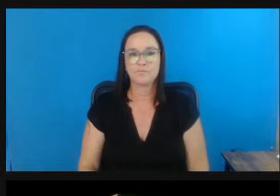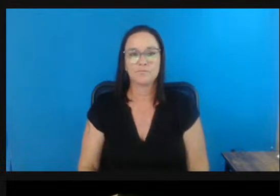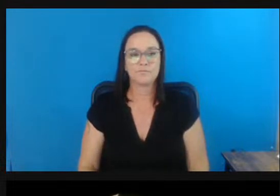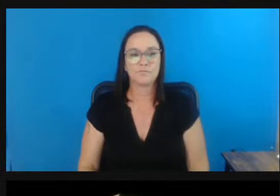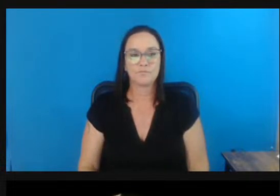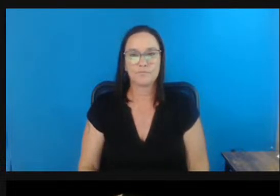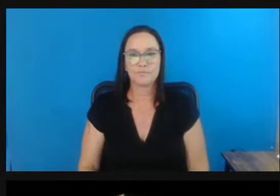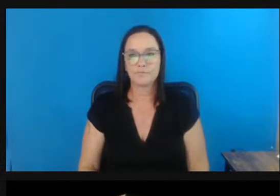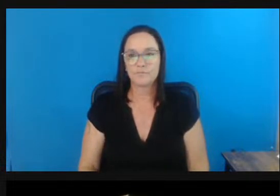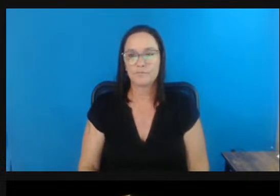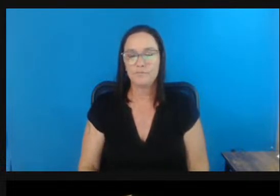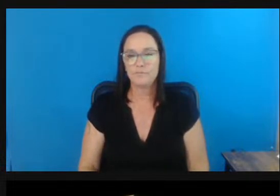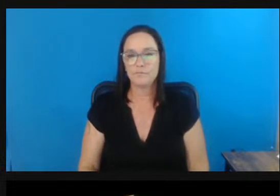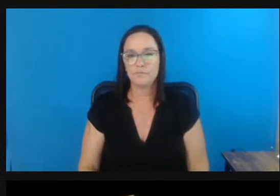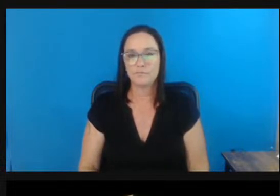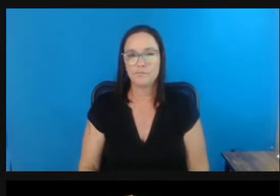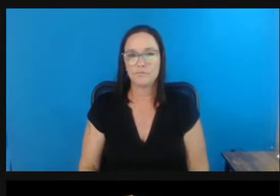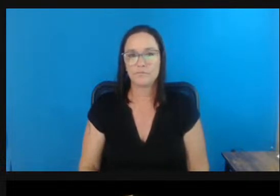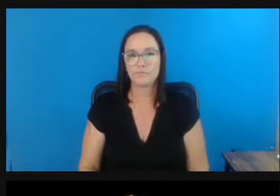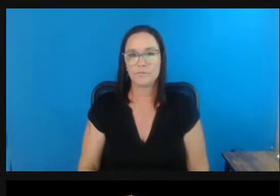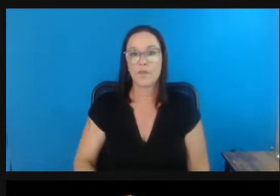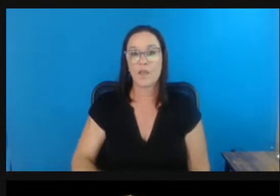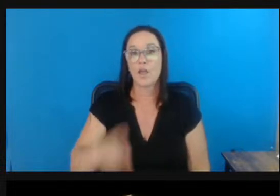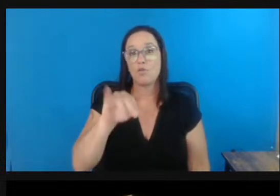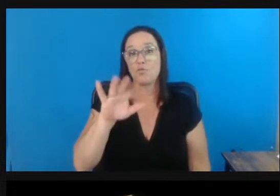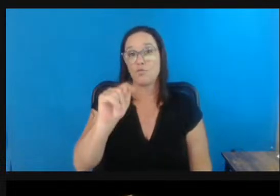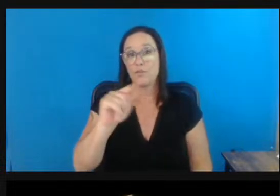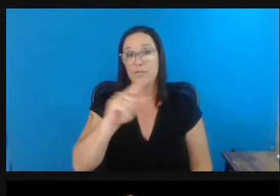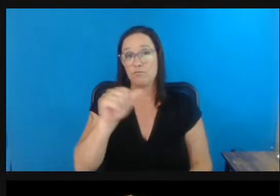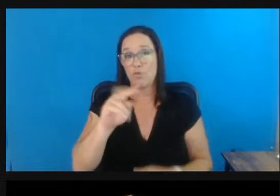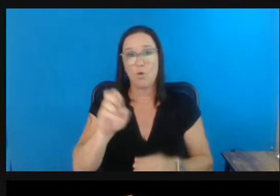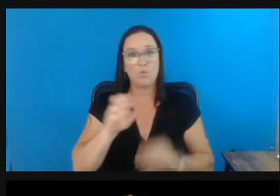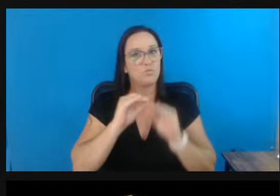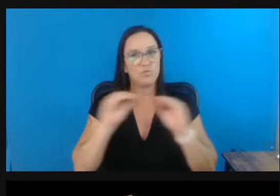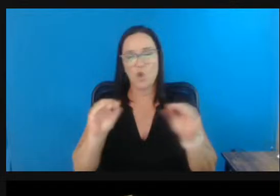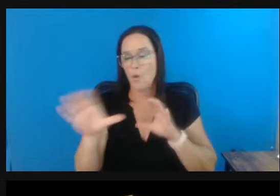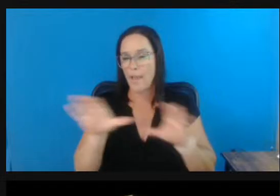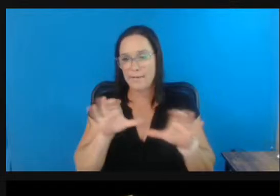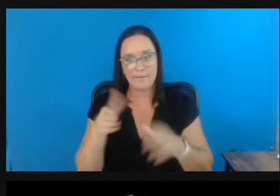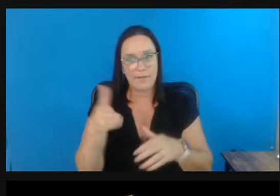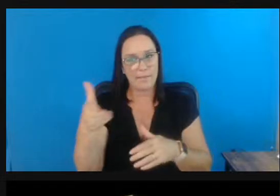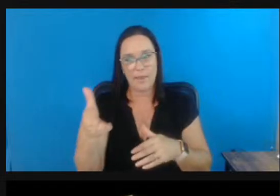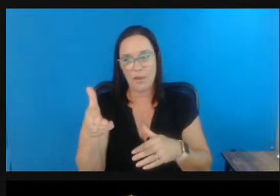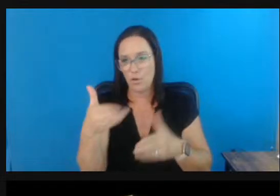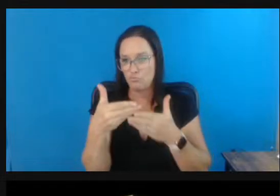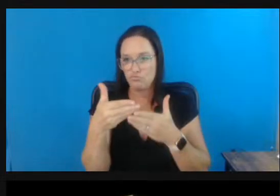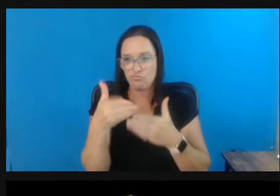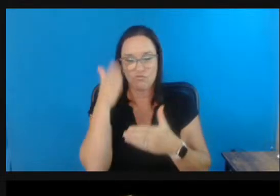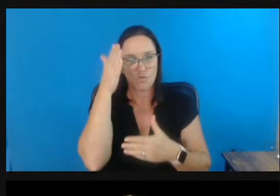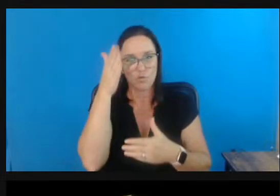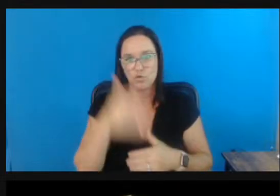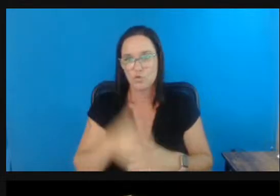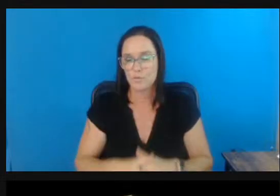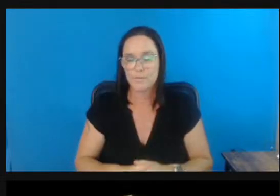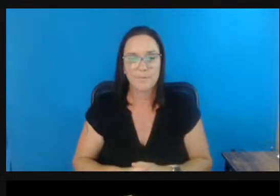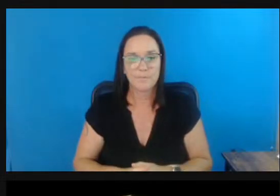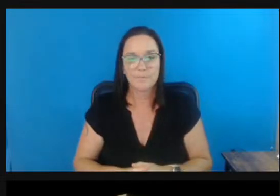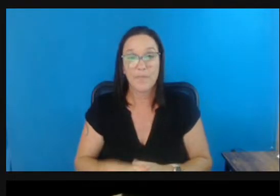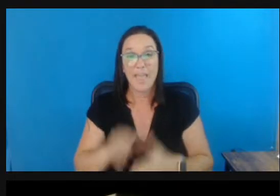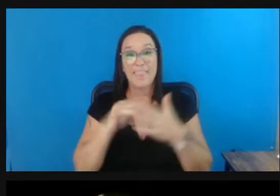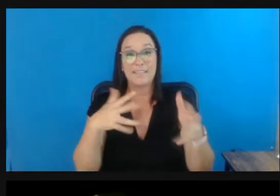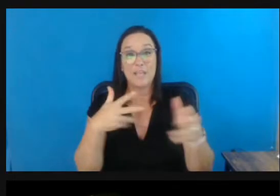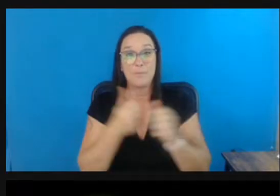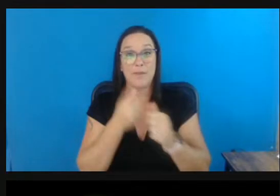are still quiet with the rift zone contracting, and there's no sign of activity there in the near future. That's the update